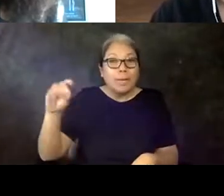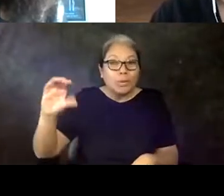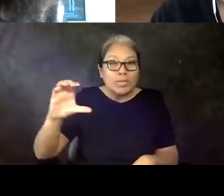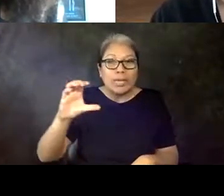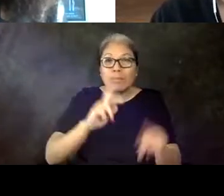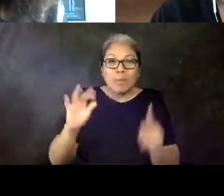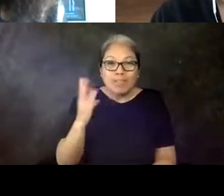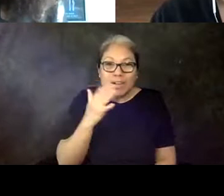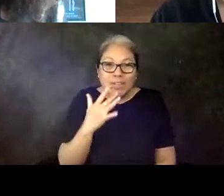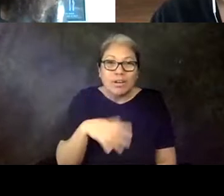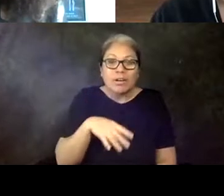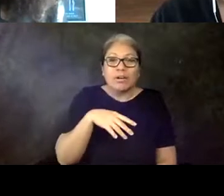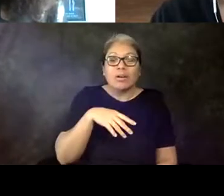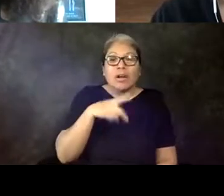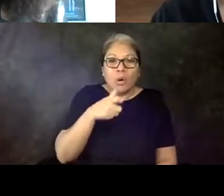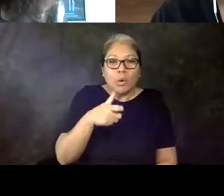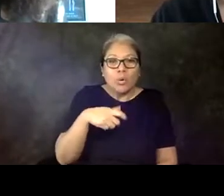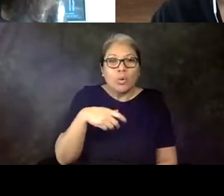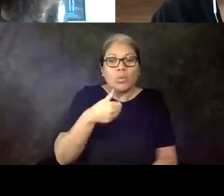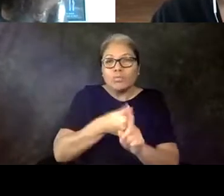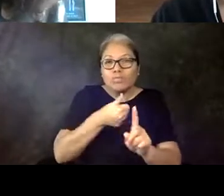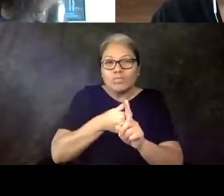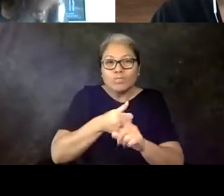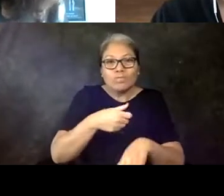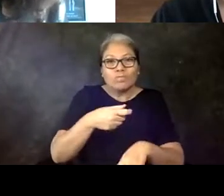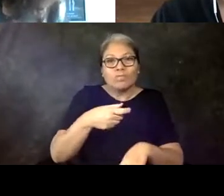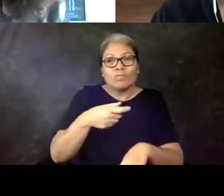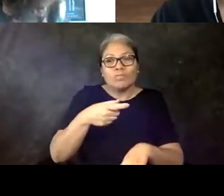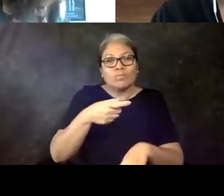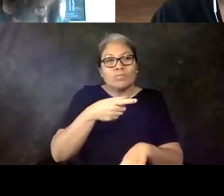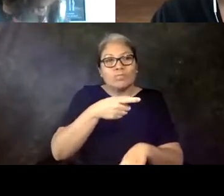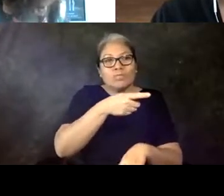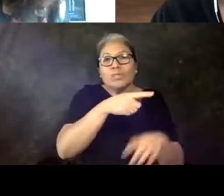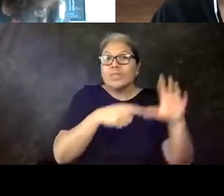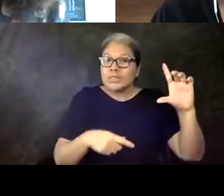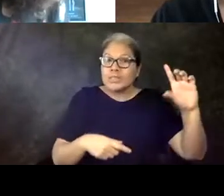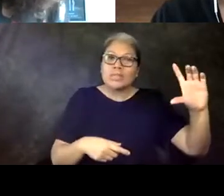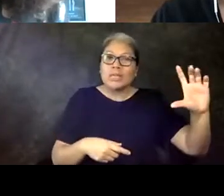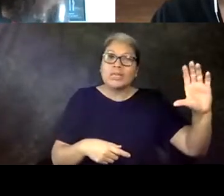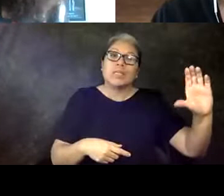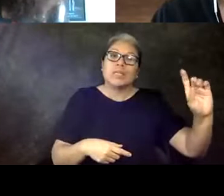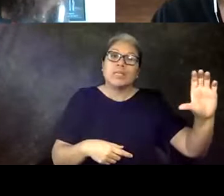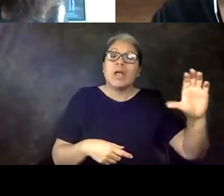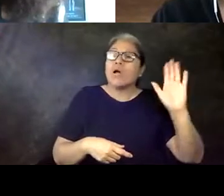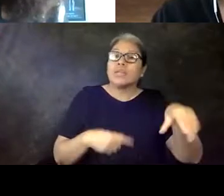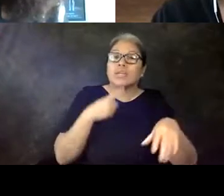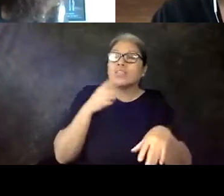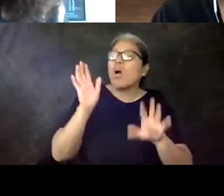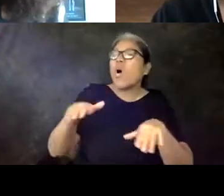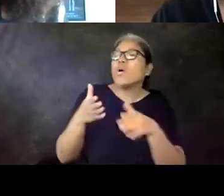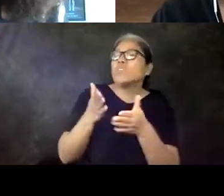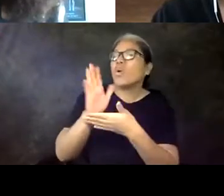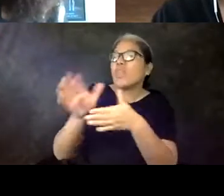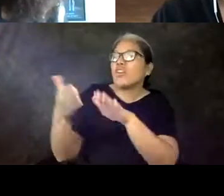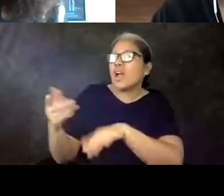you know, essentially she has basically said that, you know, it's okay that they're dying, but